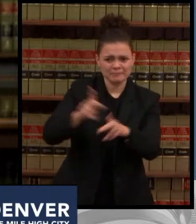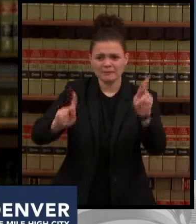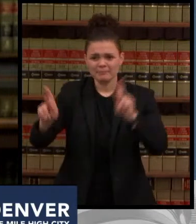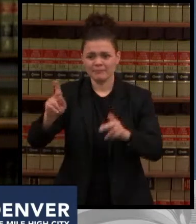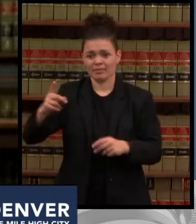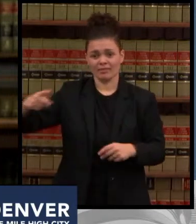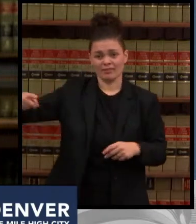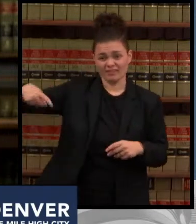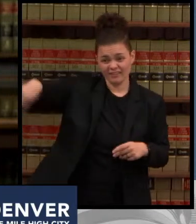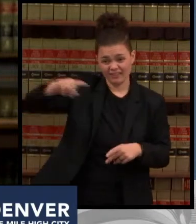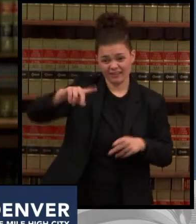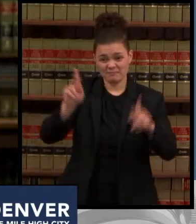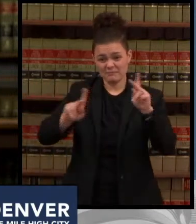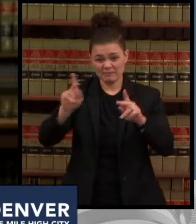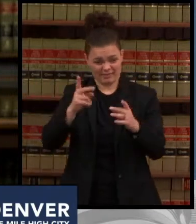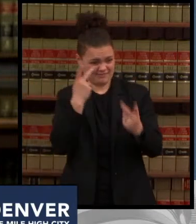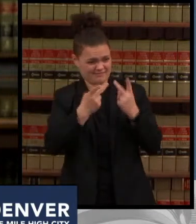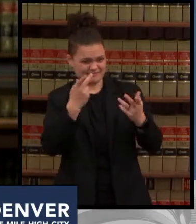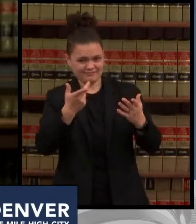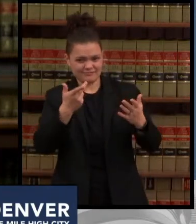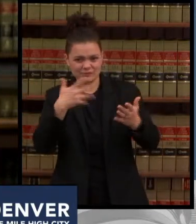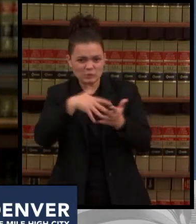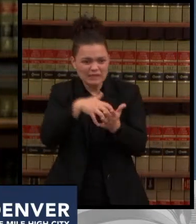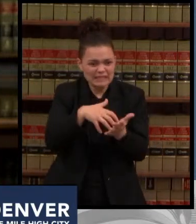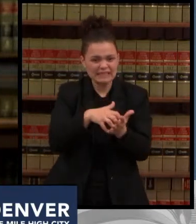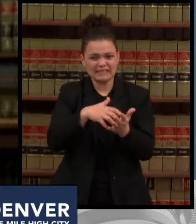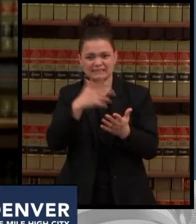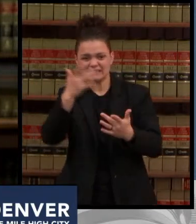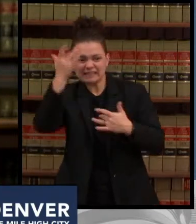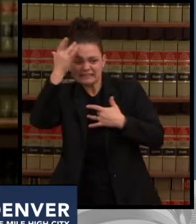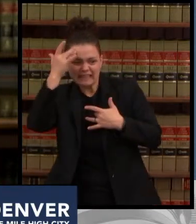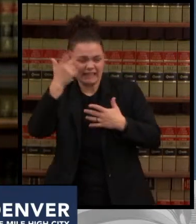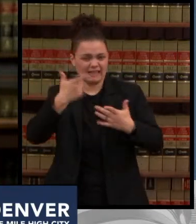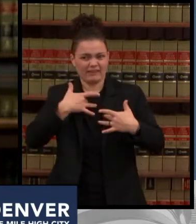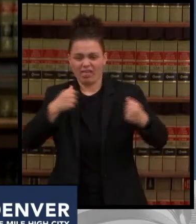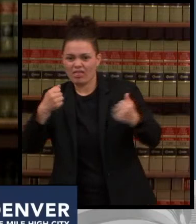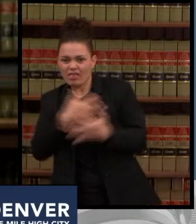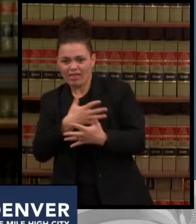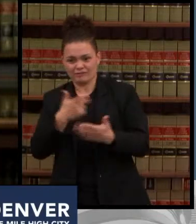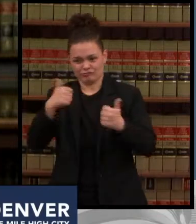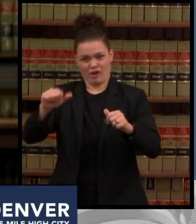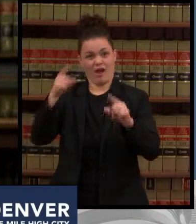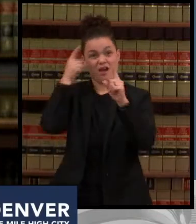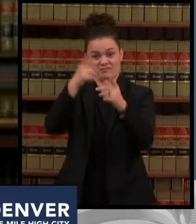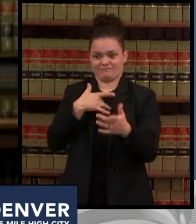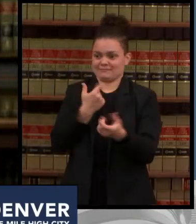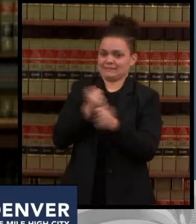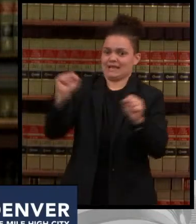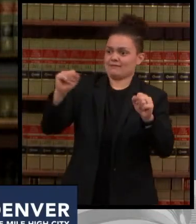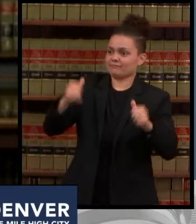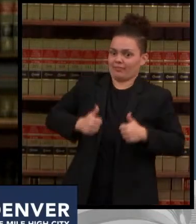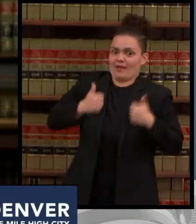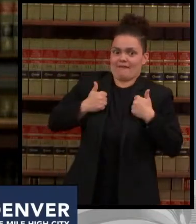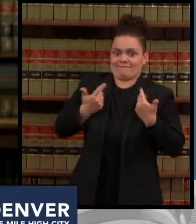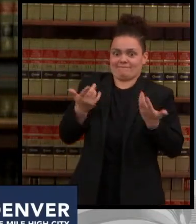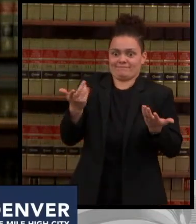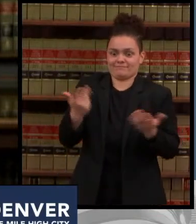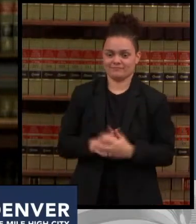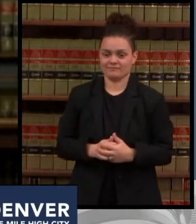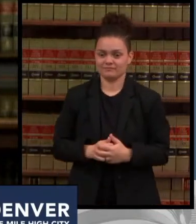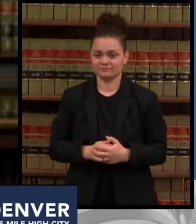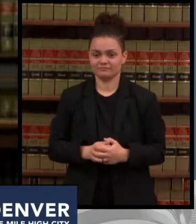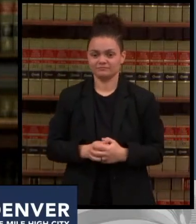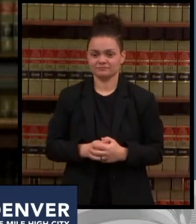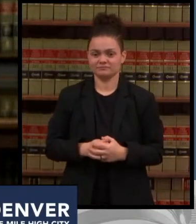and trying to keep themselves and their families safe. I'm here now to say we need your help. We are at a point of